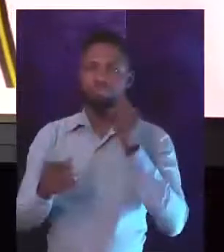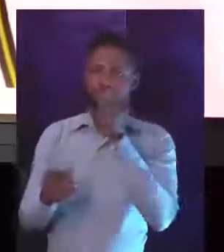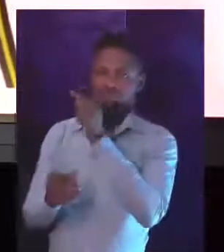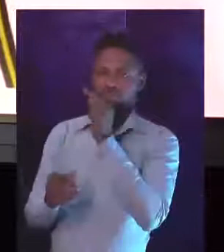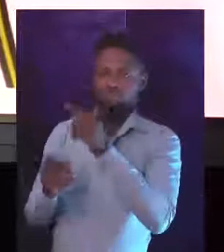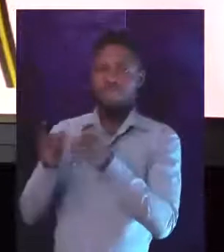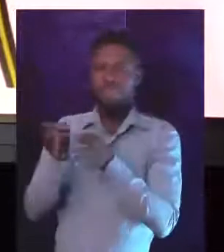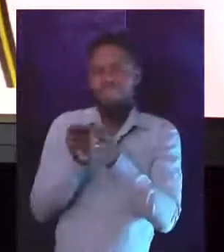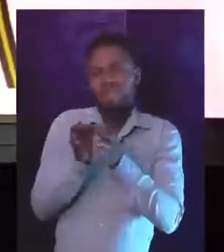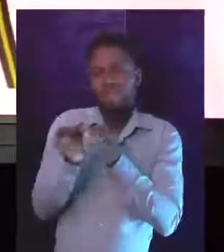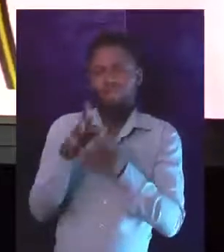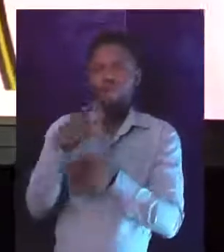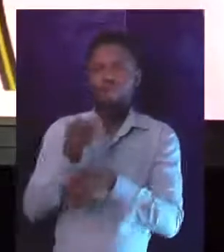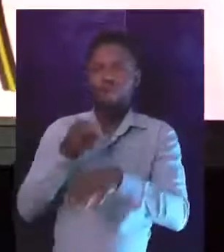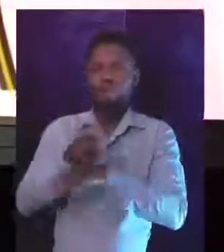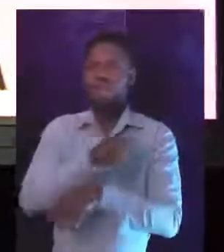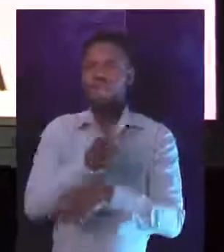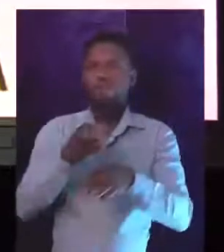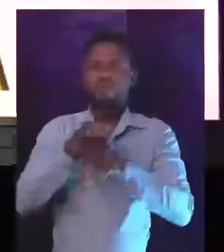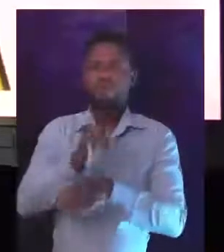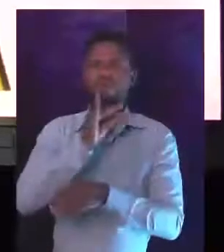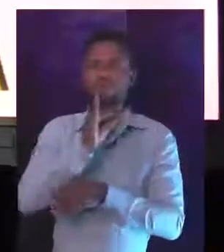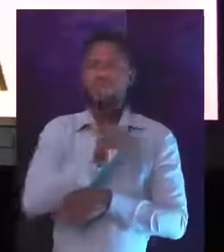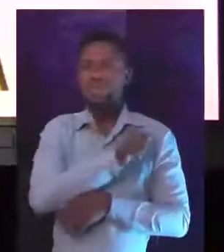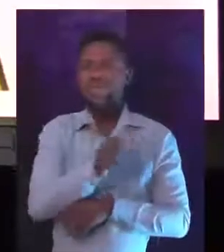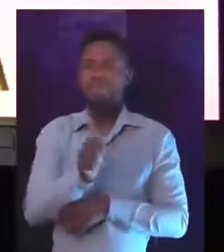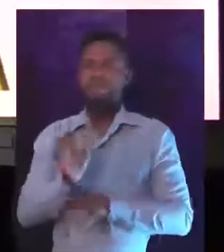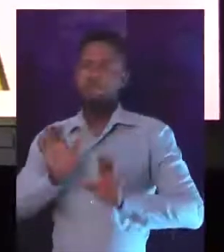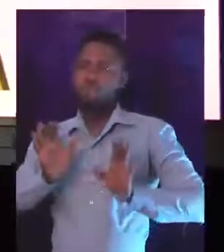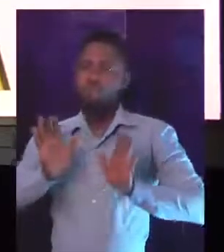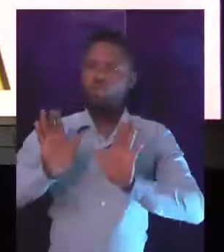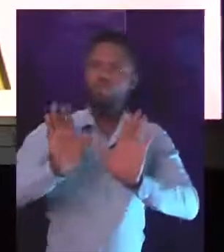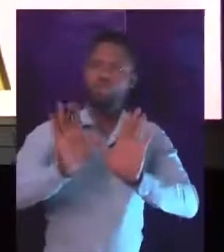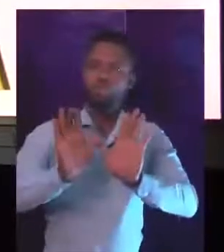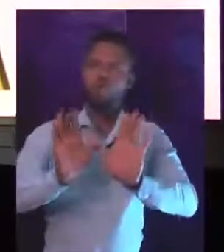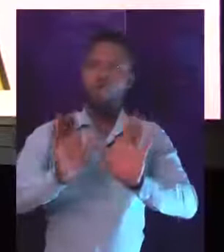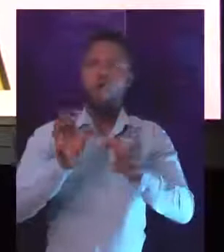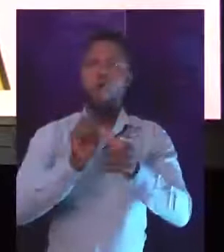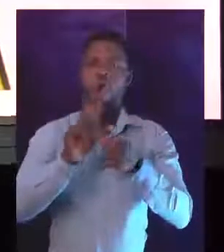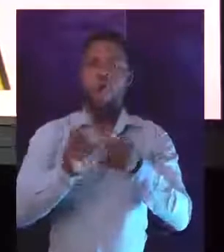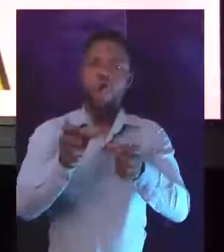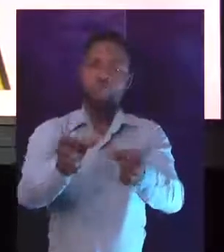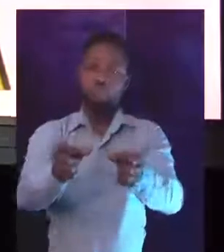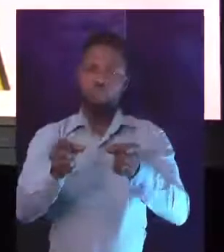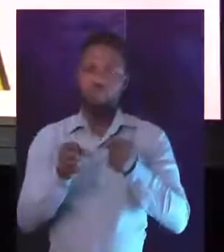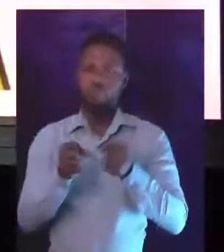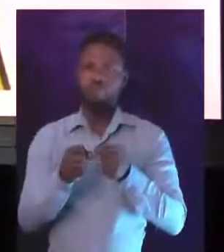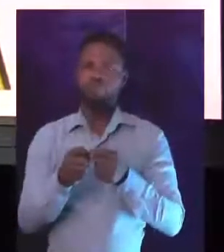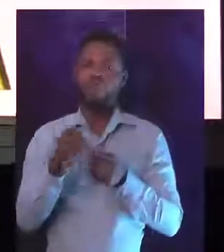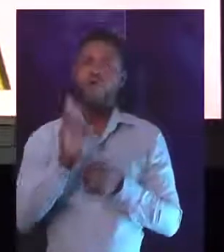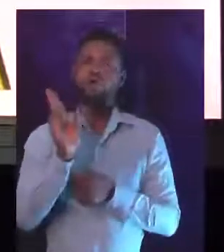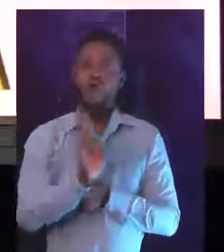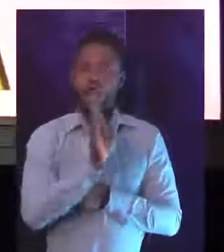pull. Now let's look at the definition of what a force is. A force is a push